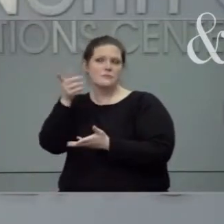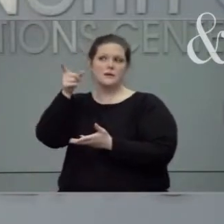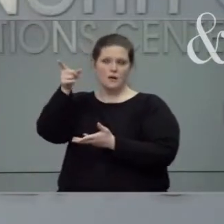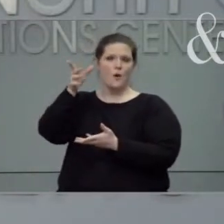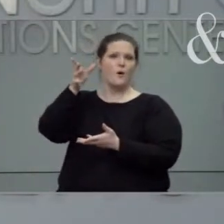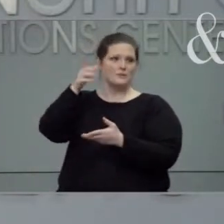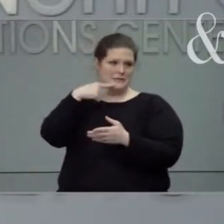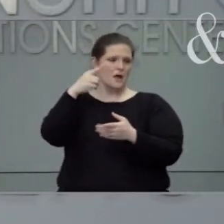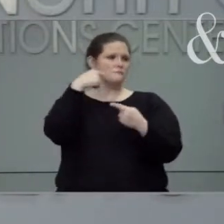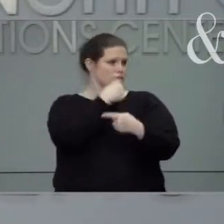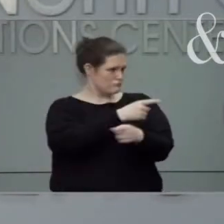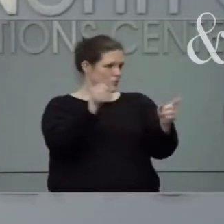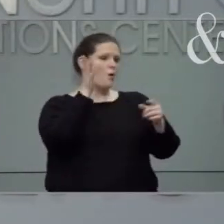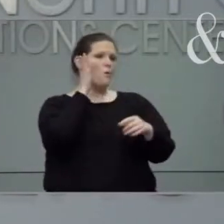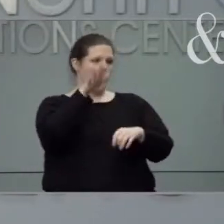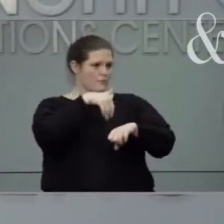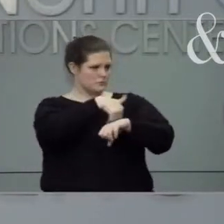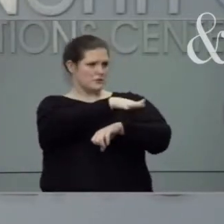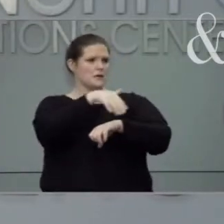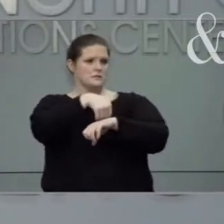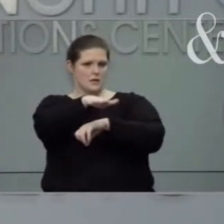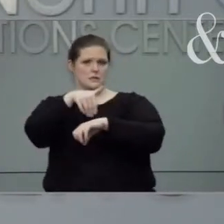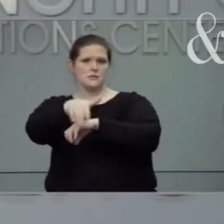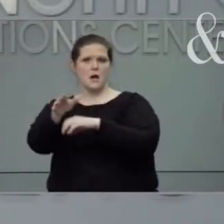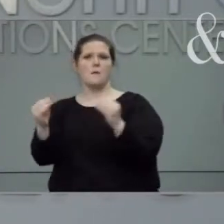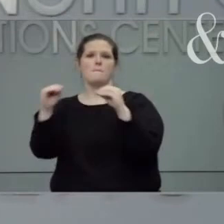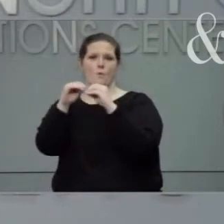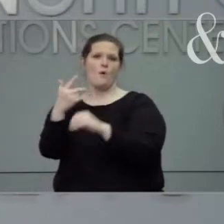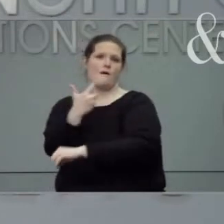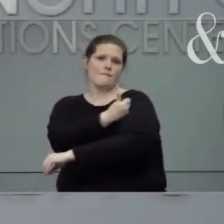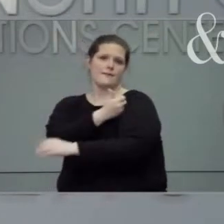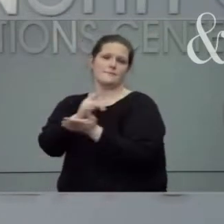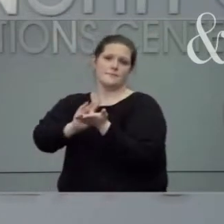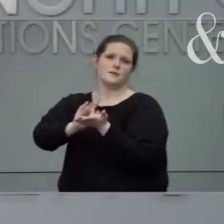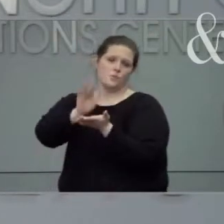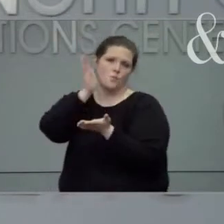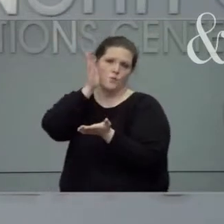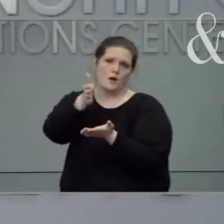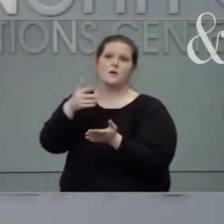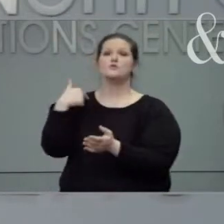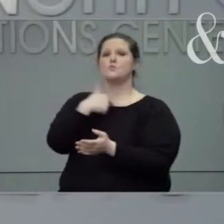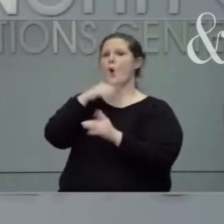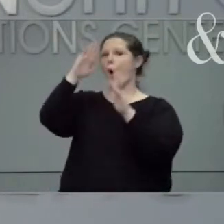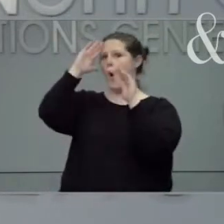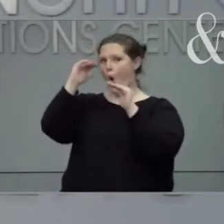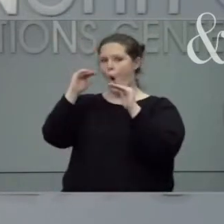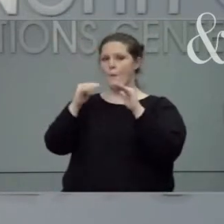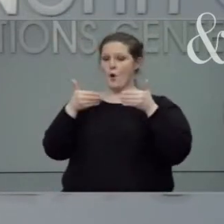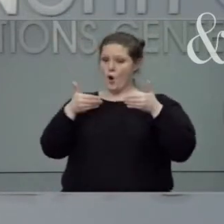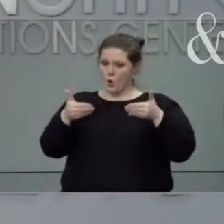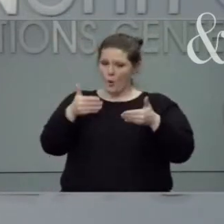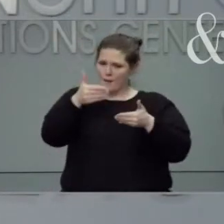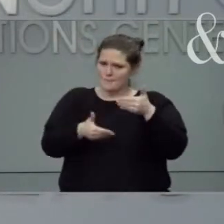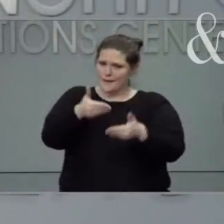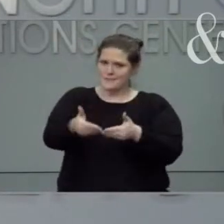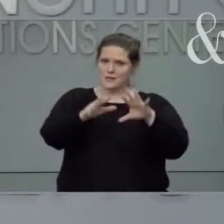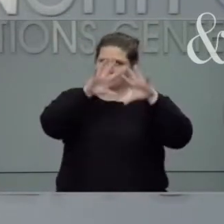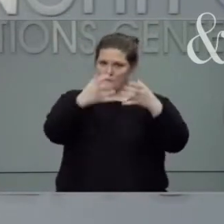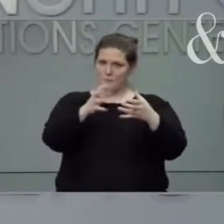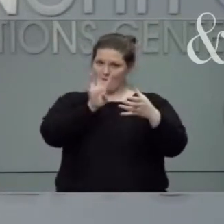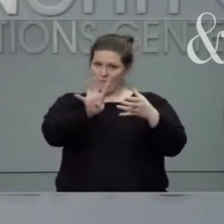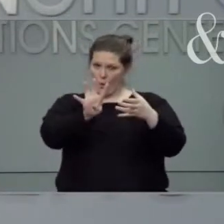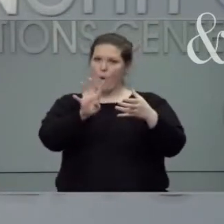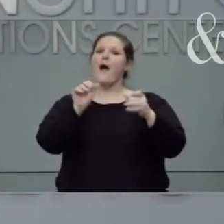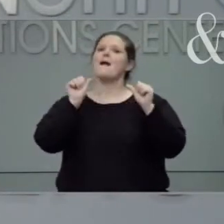supply. So we are hoping that we can get earlier into the rest of Group 4 and into Group 5